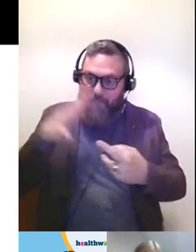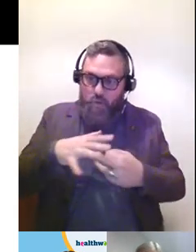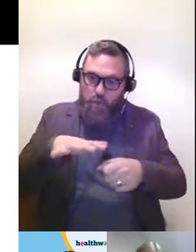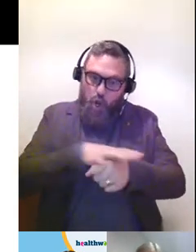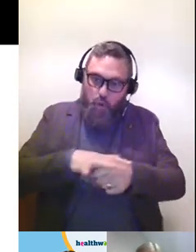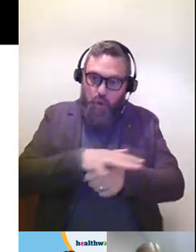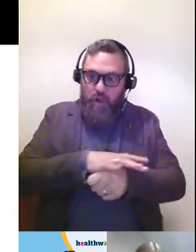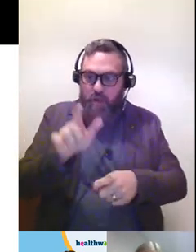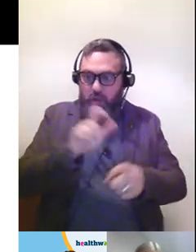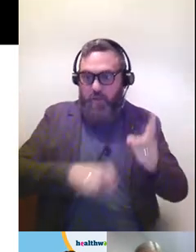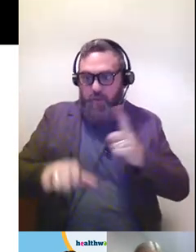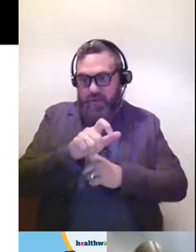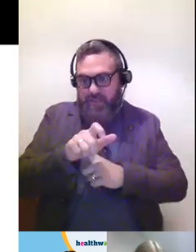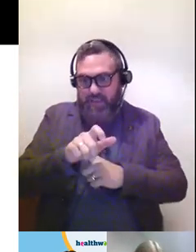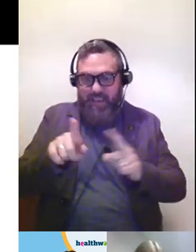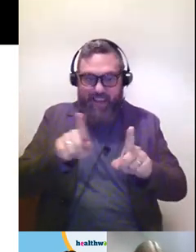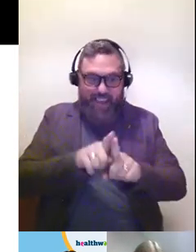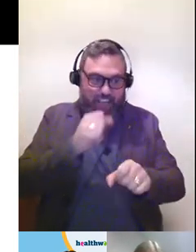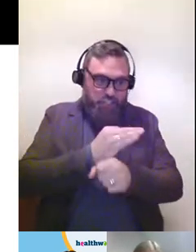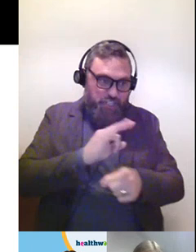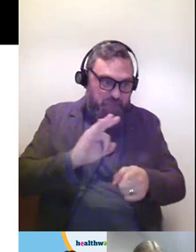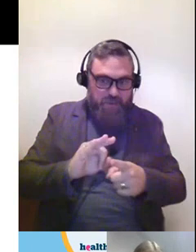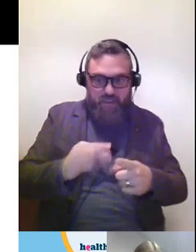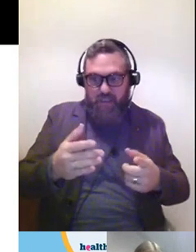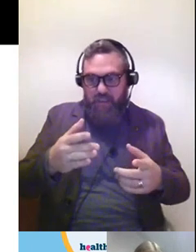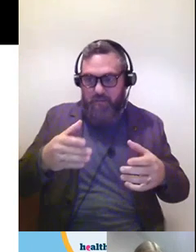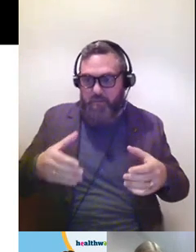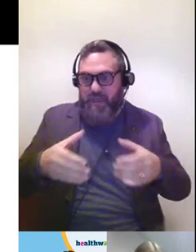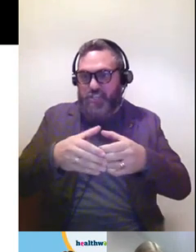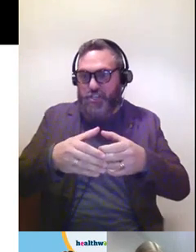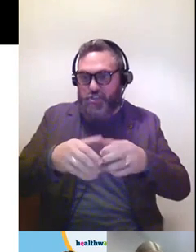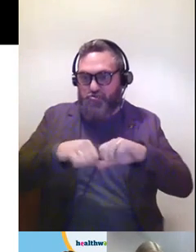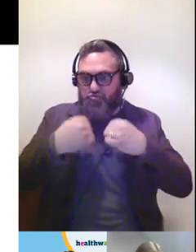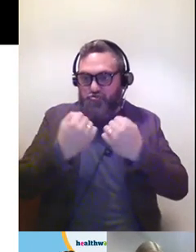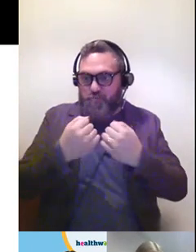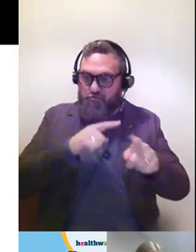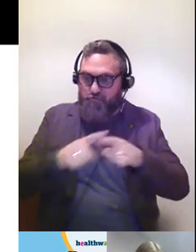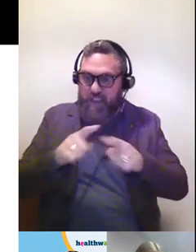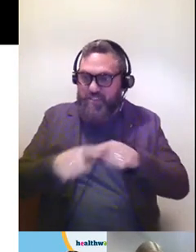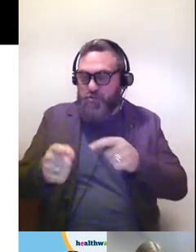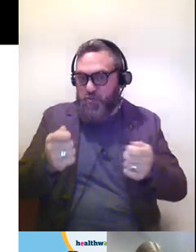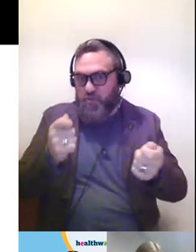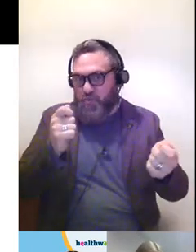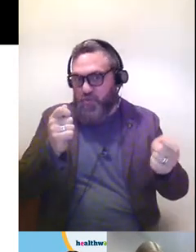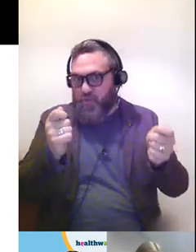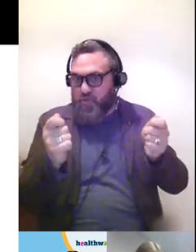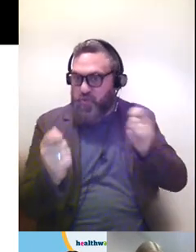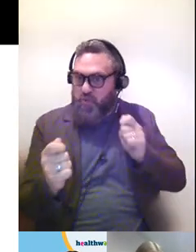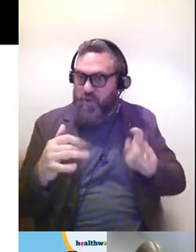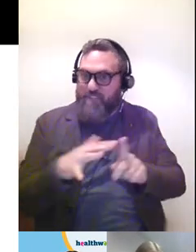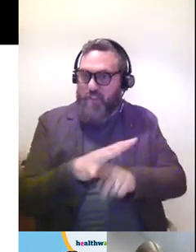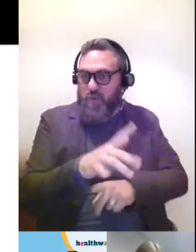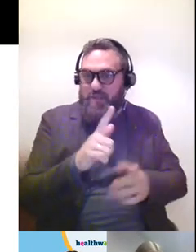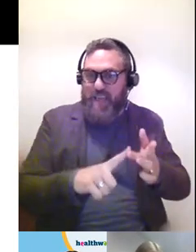community organisations such as GP patient groups and helping to shape and deliver an ICP